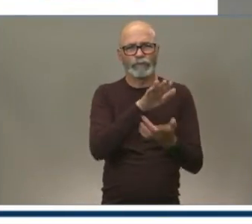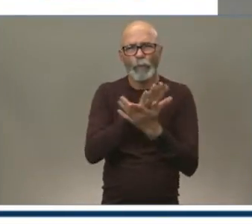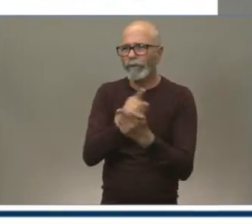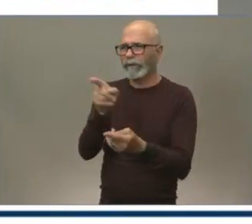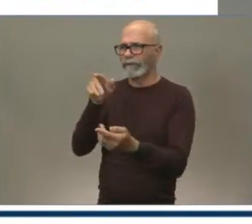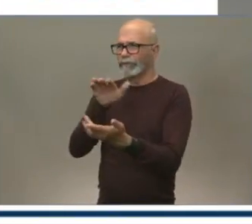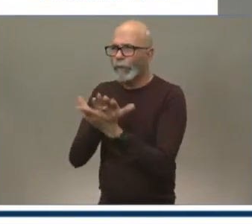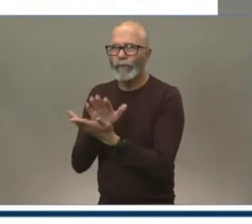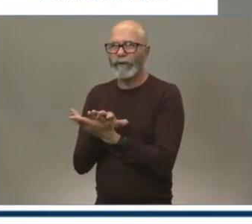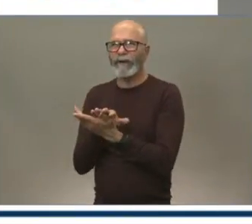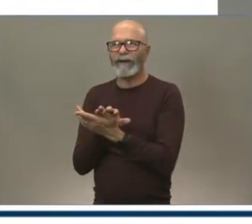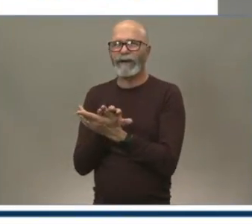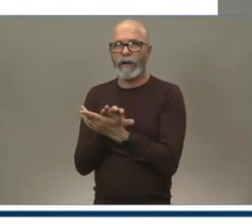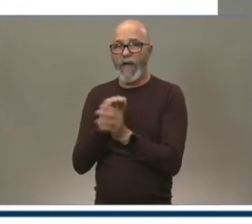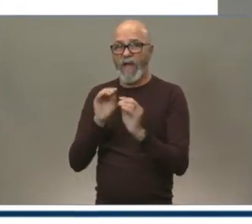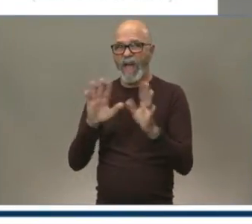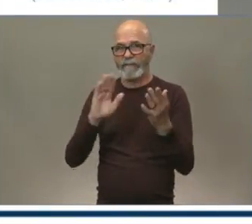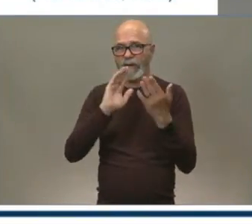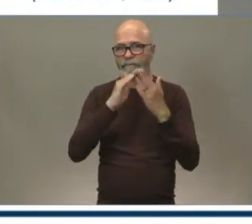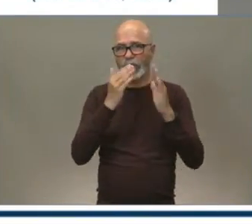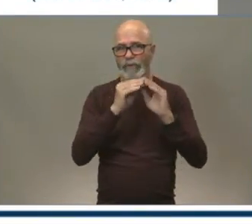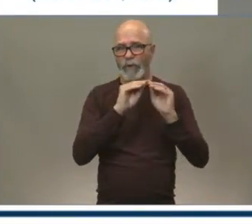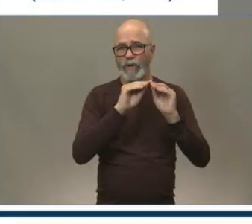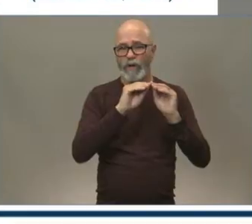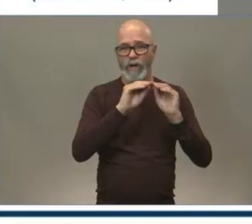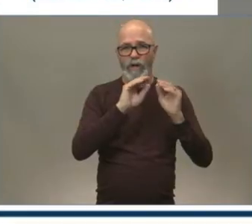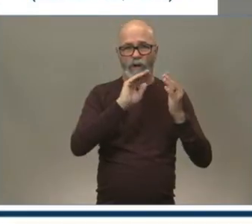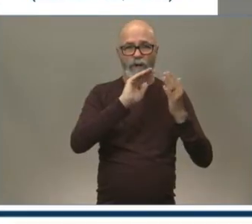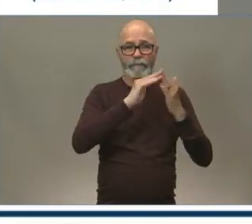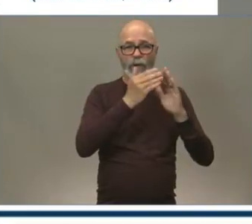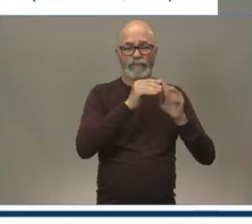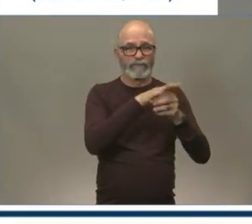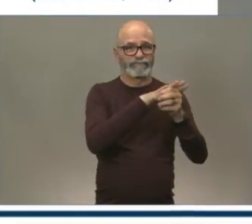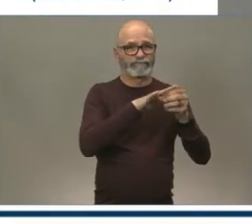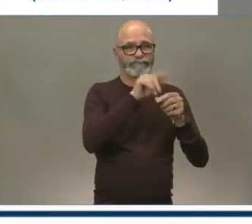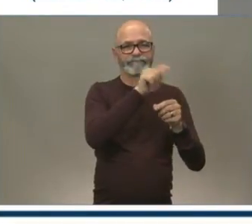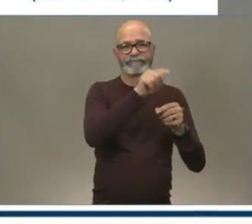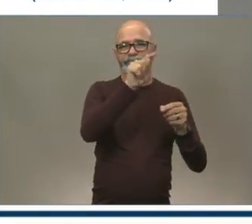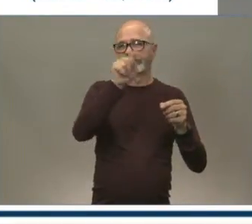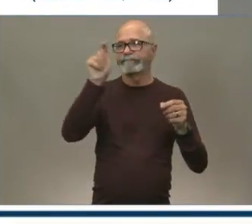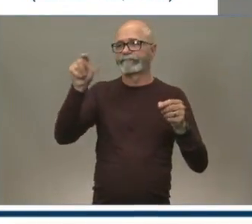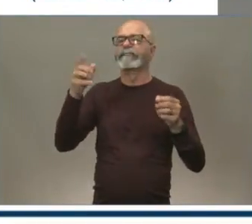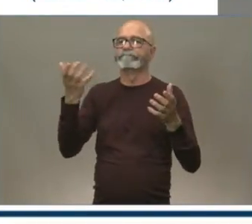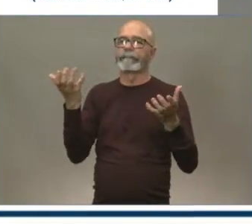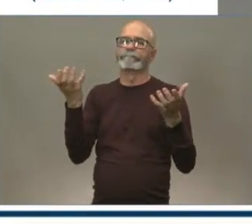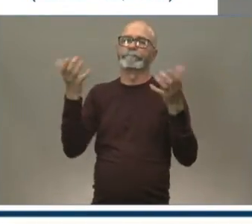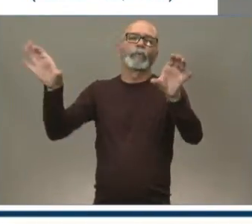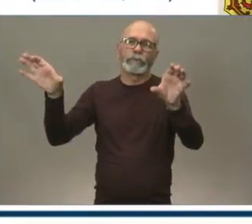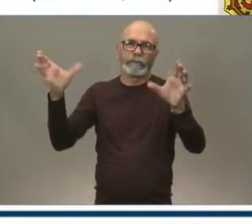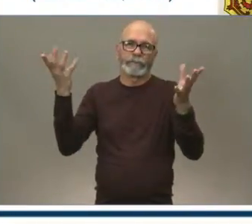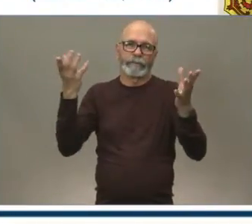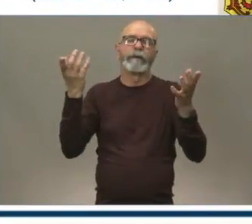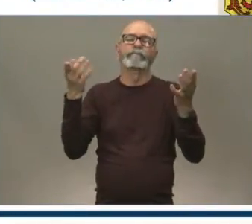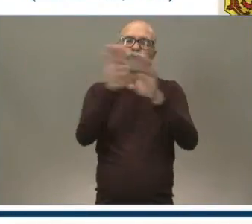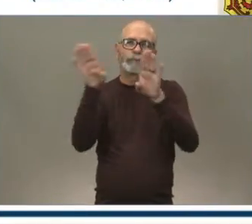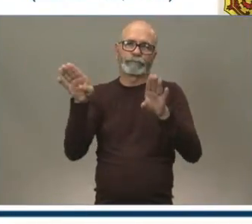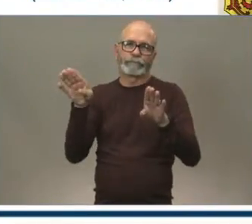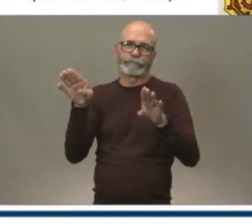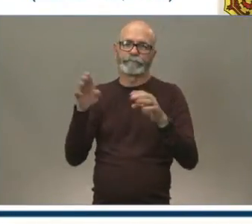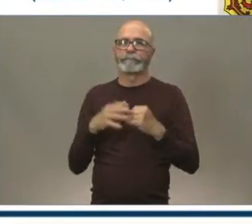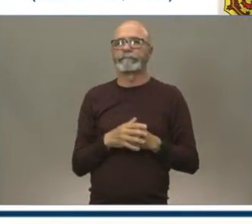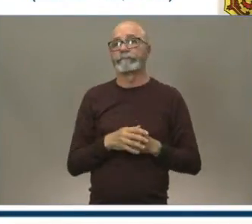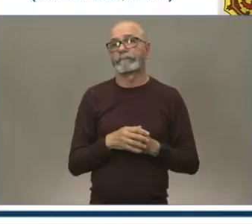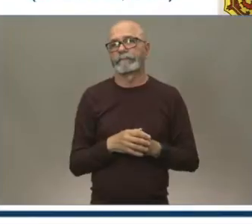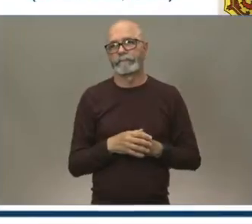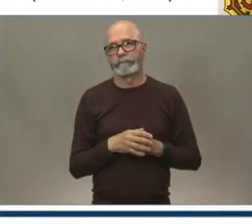which those schools are situated, we would take similar actions like we're doing for the 3 family of schools today. Go ahead with your follow-up, Sheena.